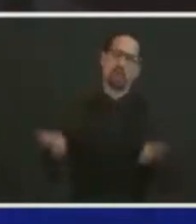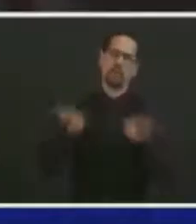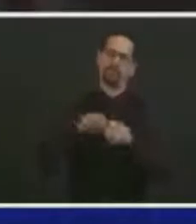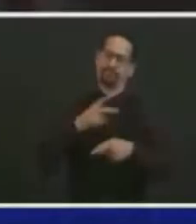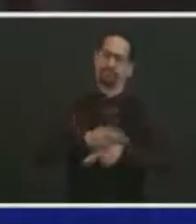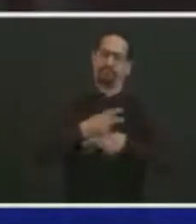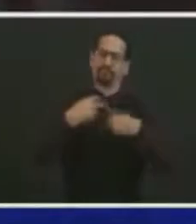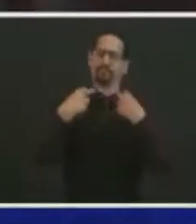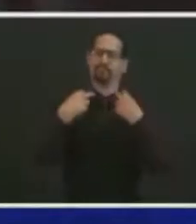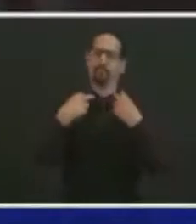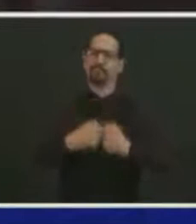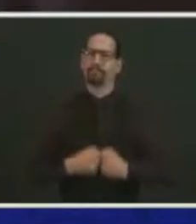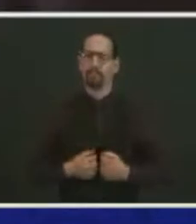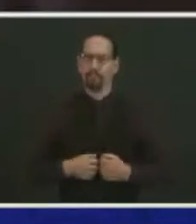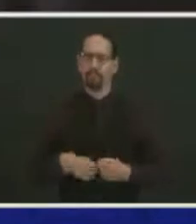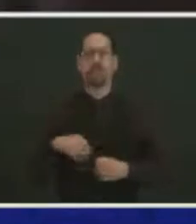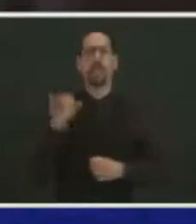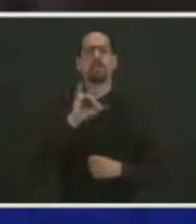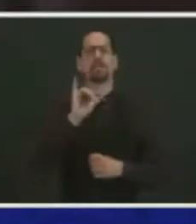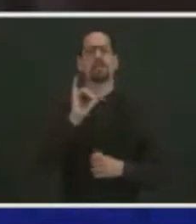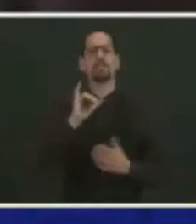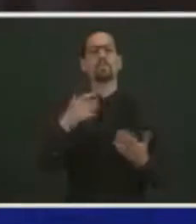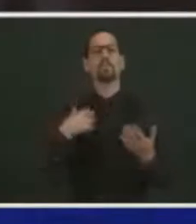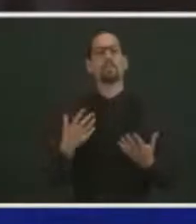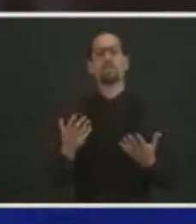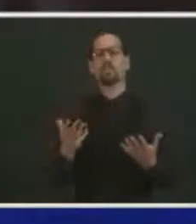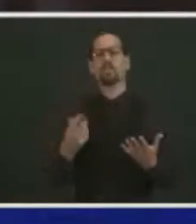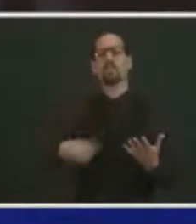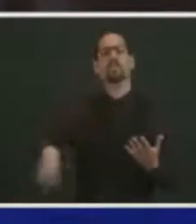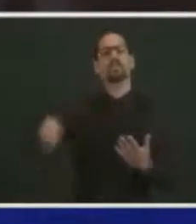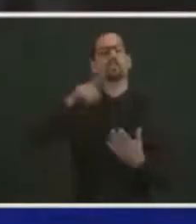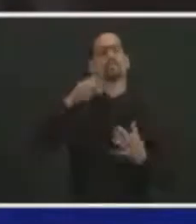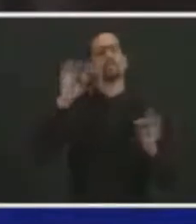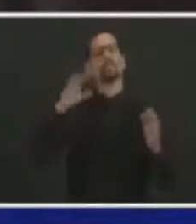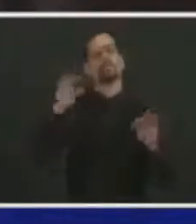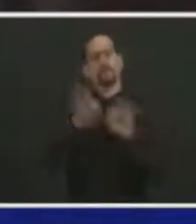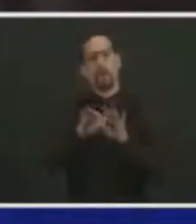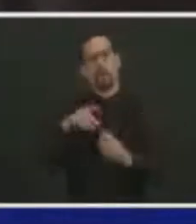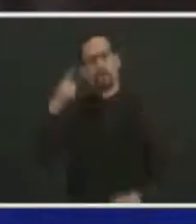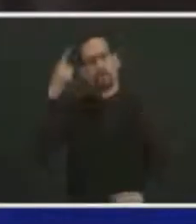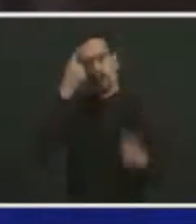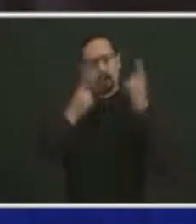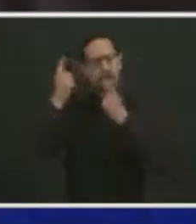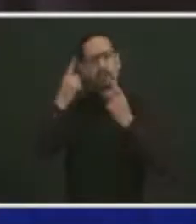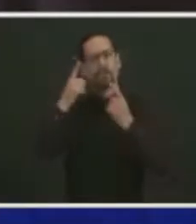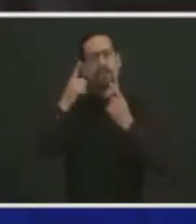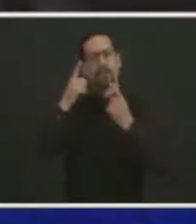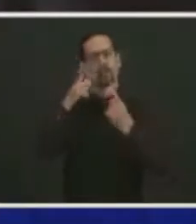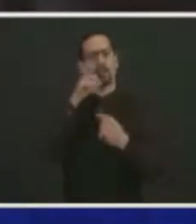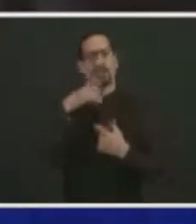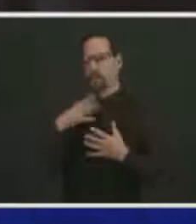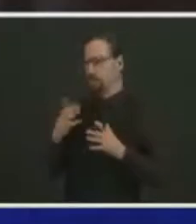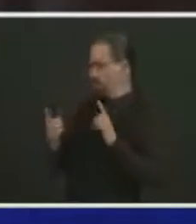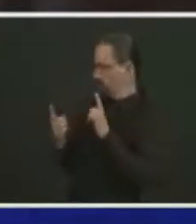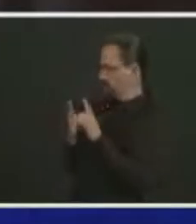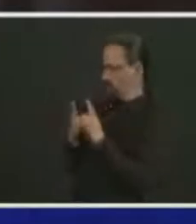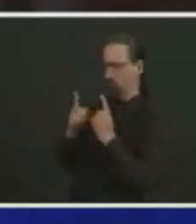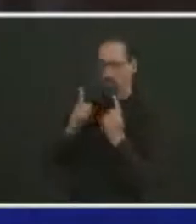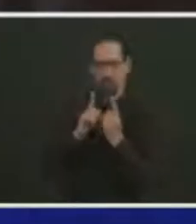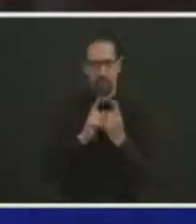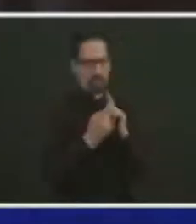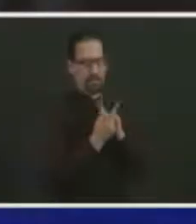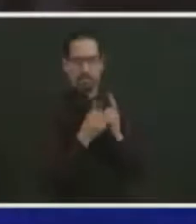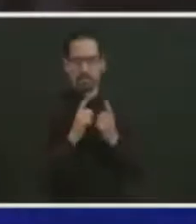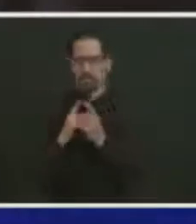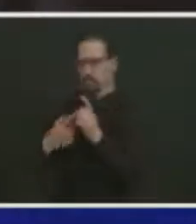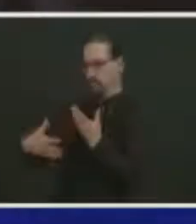mentioned, please continue to be thoughtful about who you contact, particularly if there is someone who is at